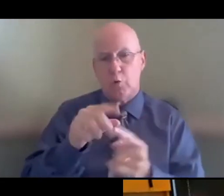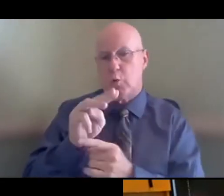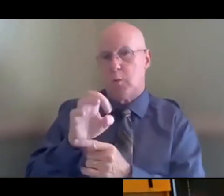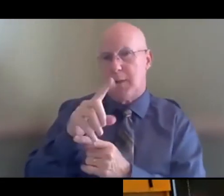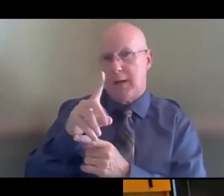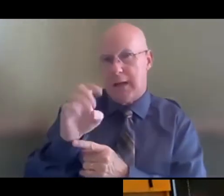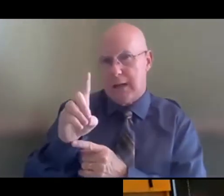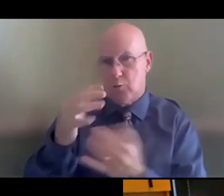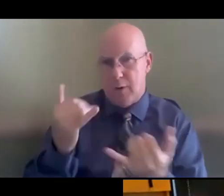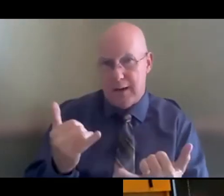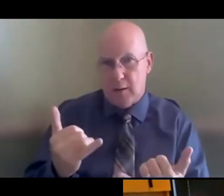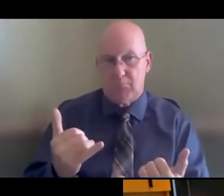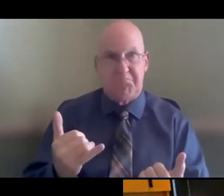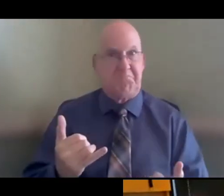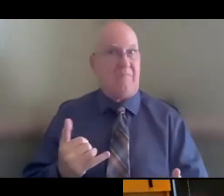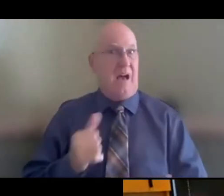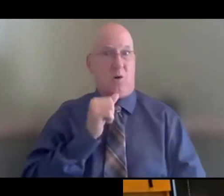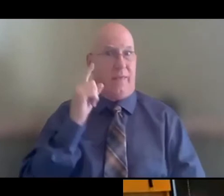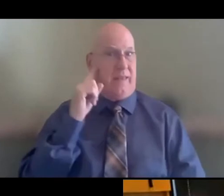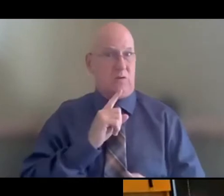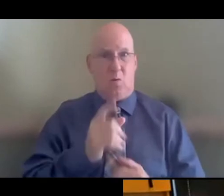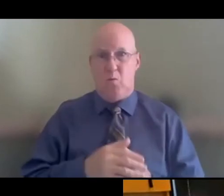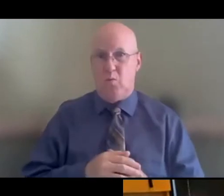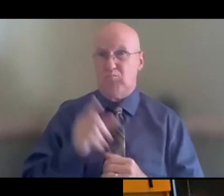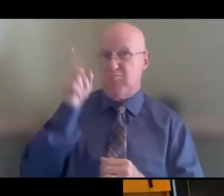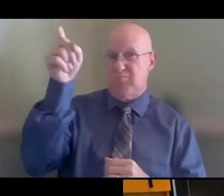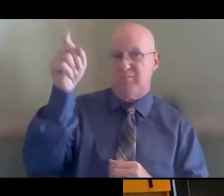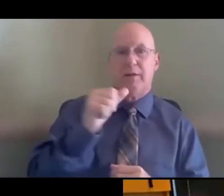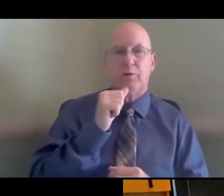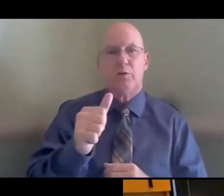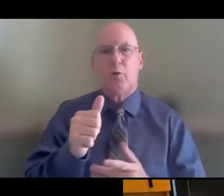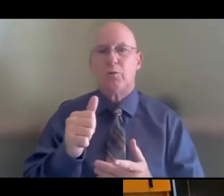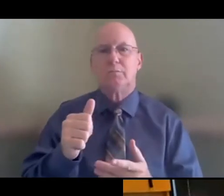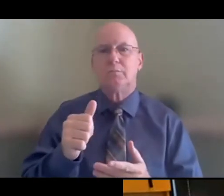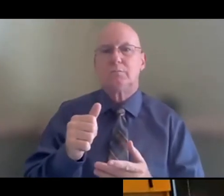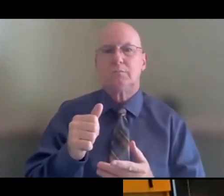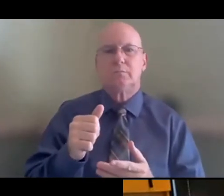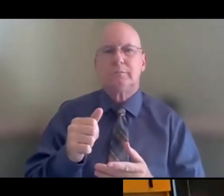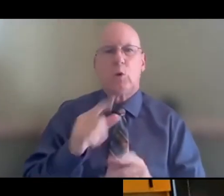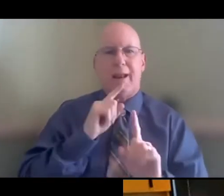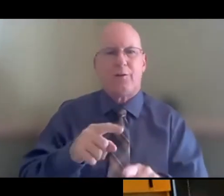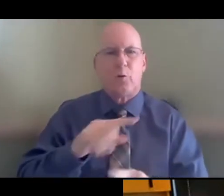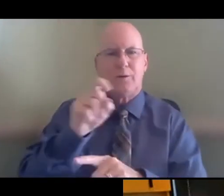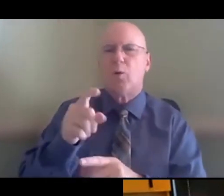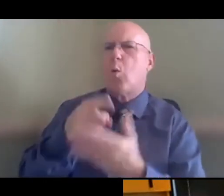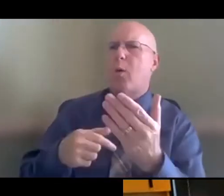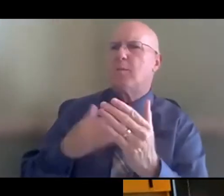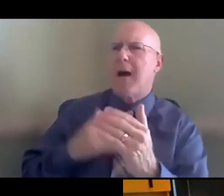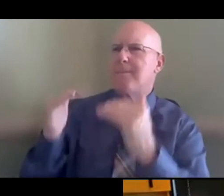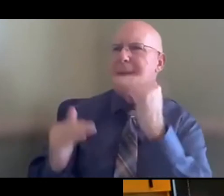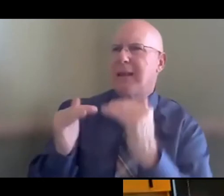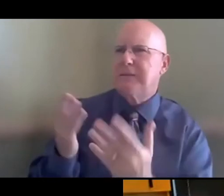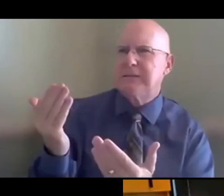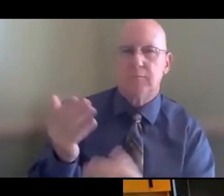is not that I'm aware of. Medicaid doesn't just take calls for, gee, what's my balance today? So that's something